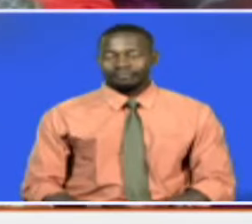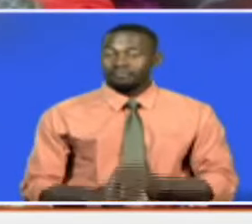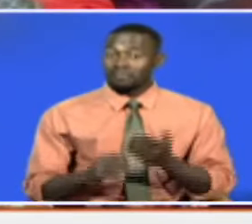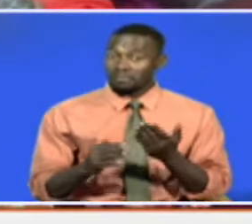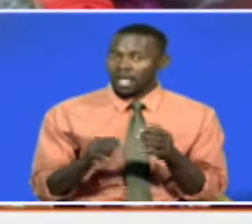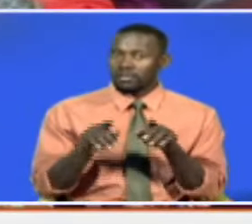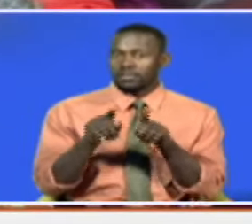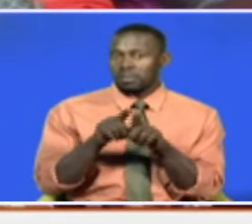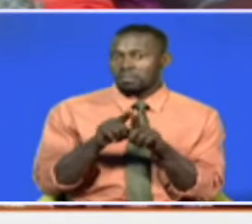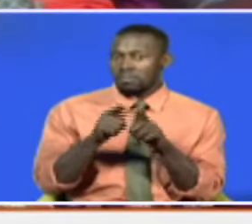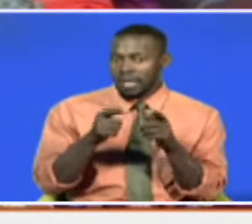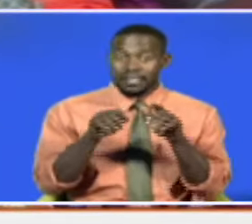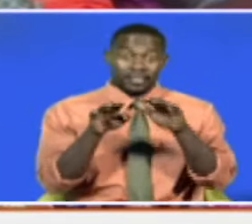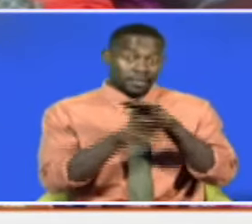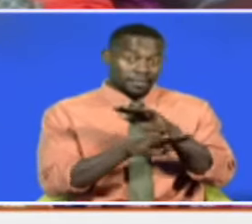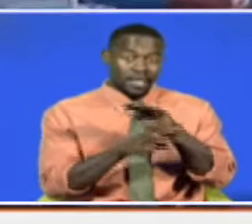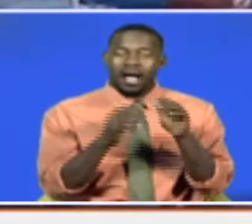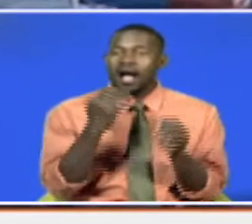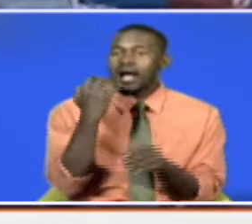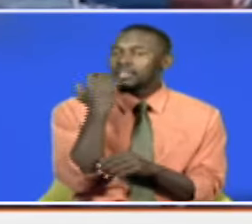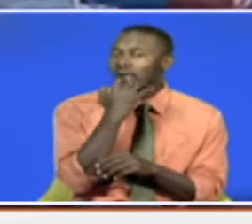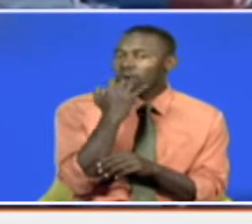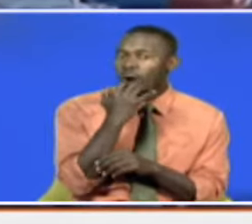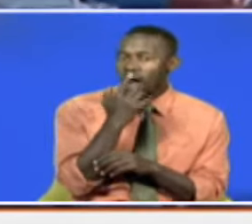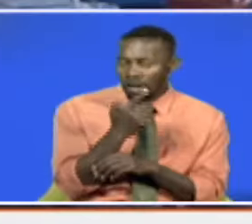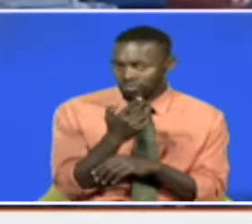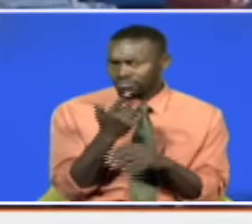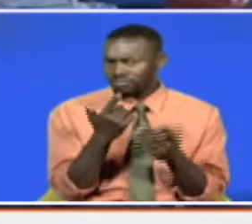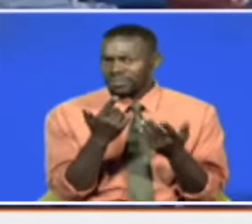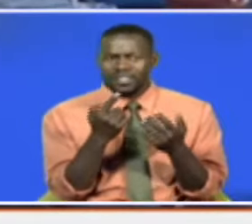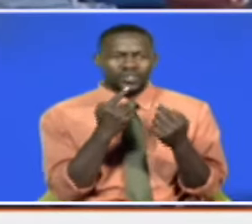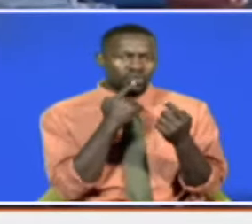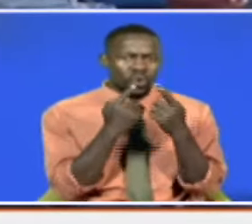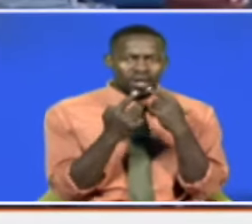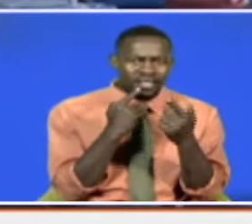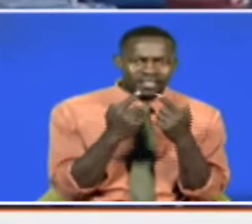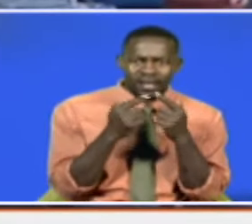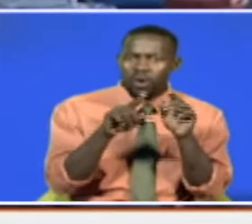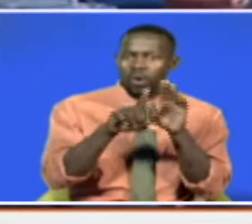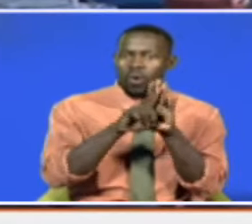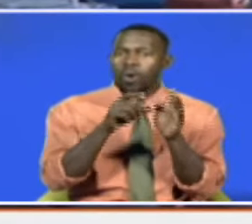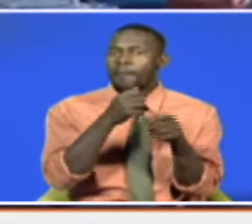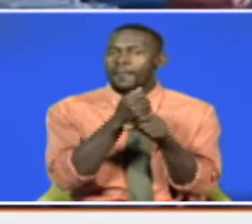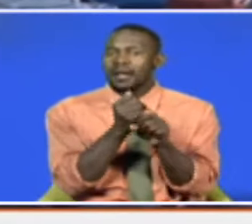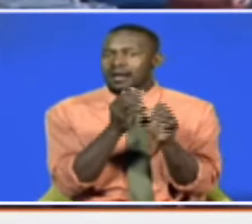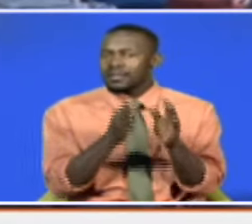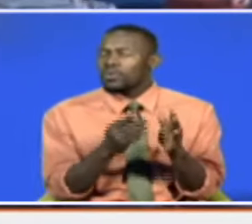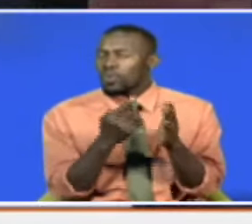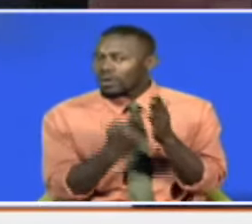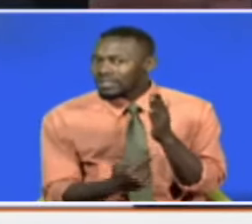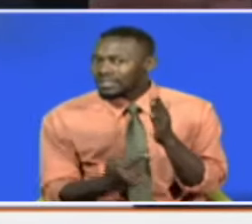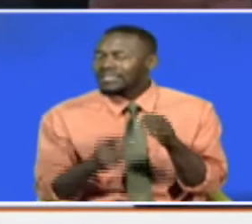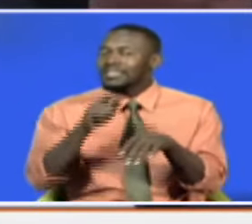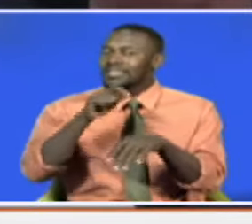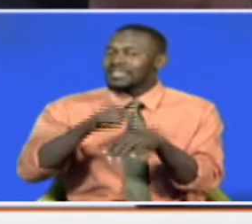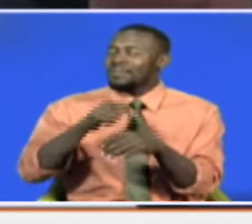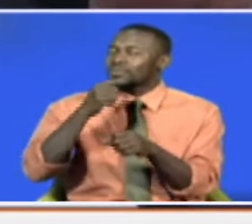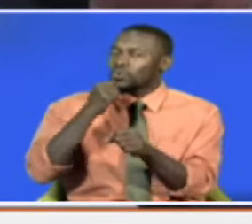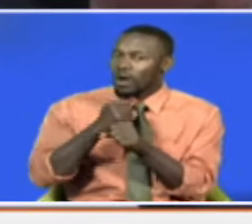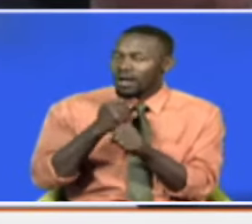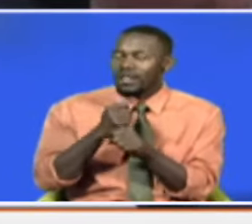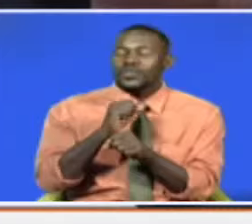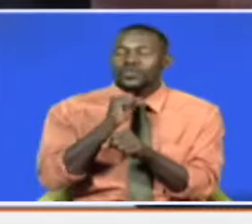Sentiments echoed by Deputy President Rigathi Gachagua, who told legislators that it is now time to work rather than engaging in